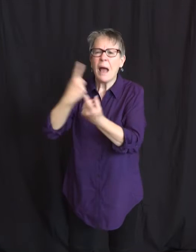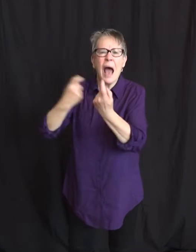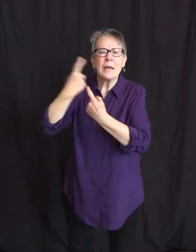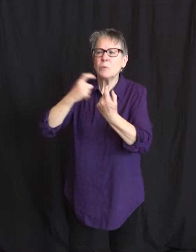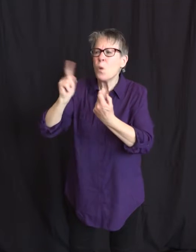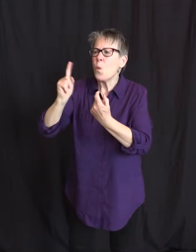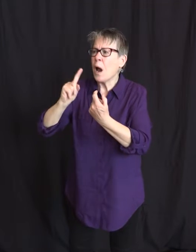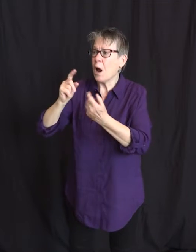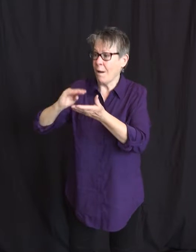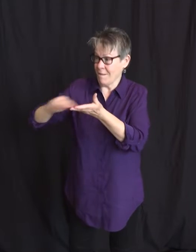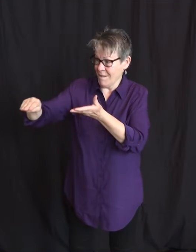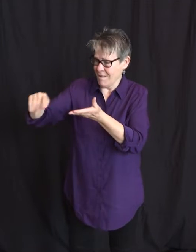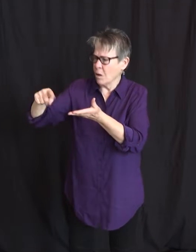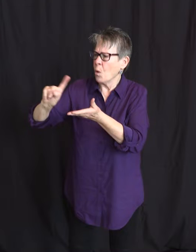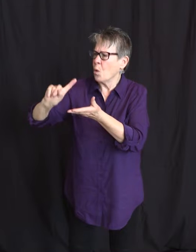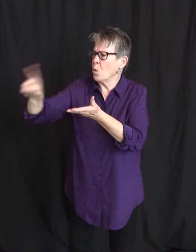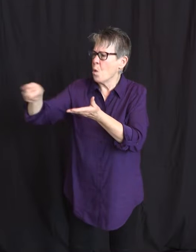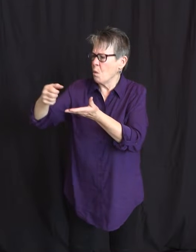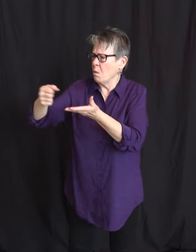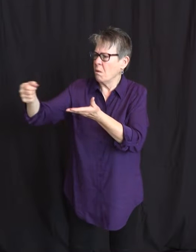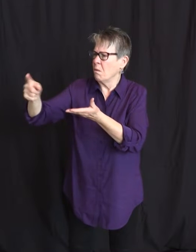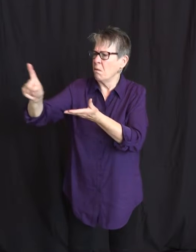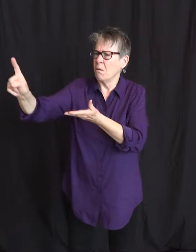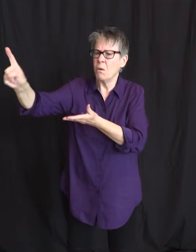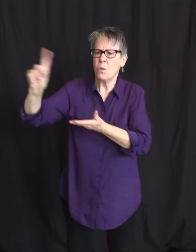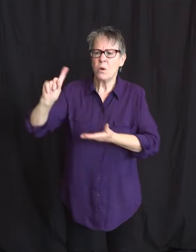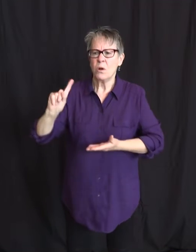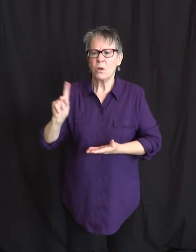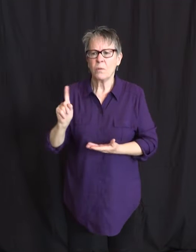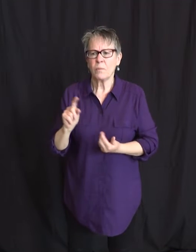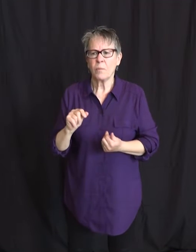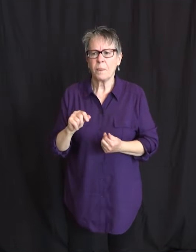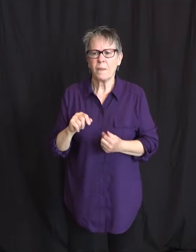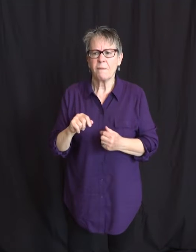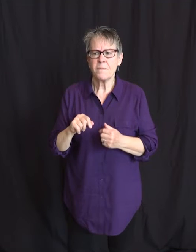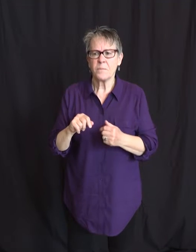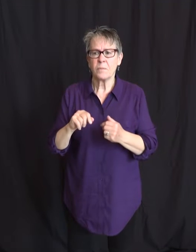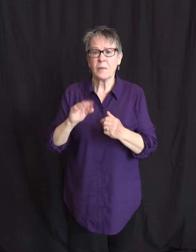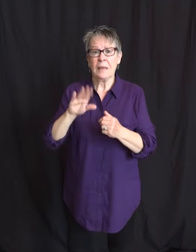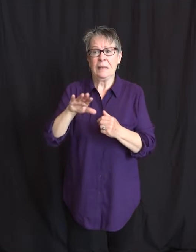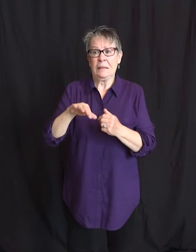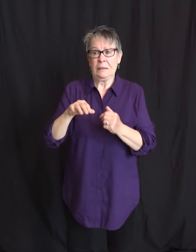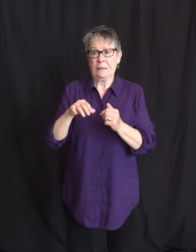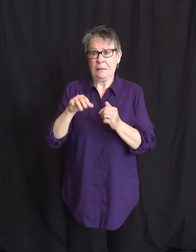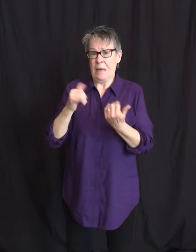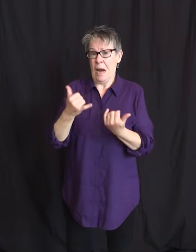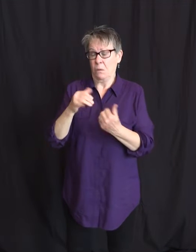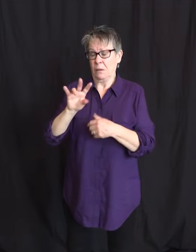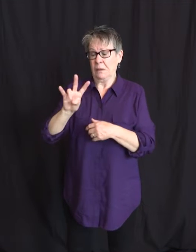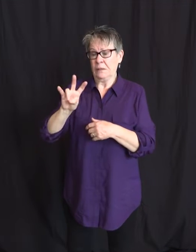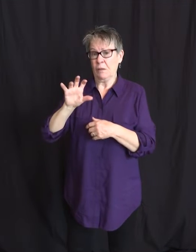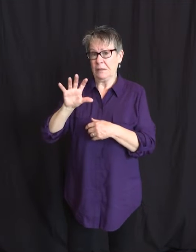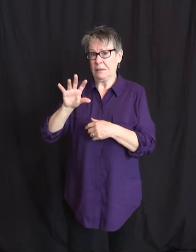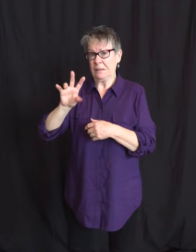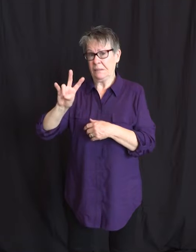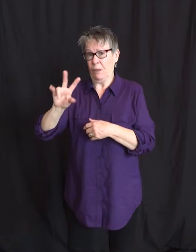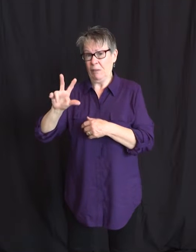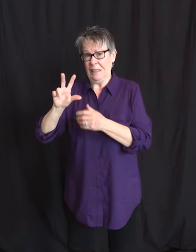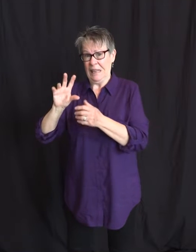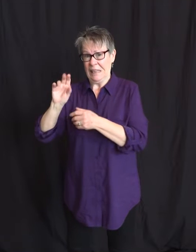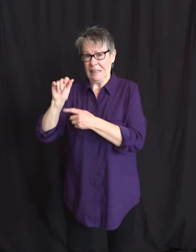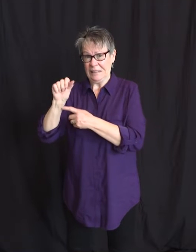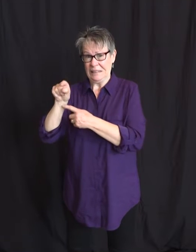of 773 cases reveals that 24.7% of those cases